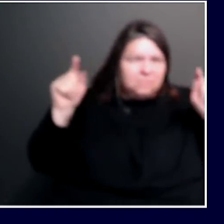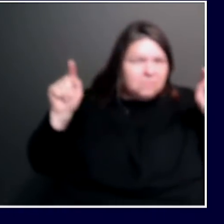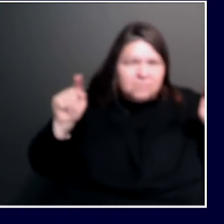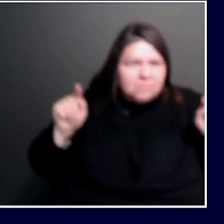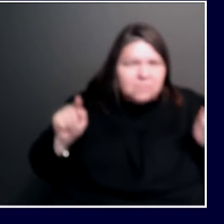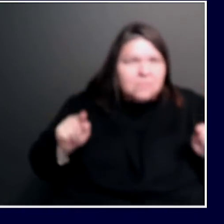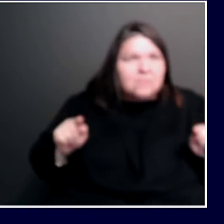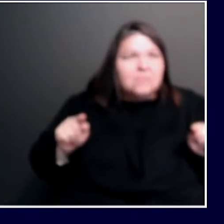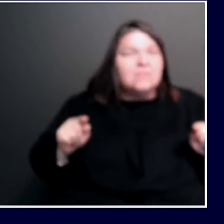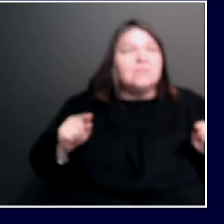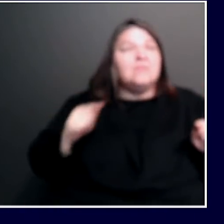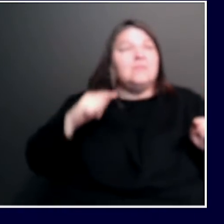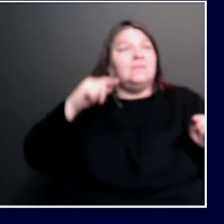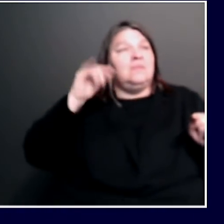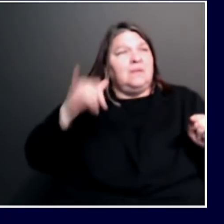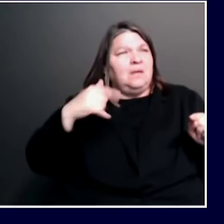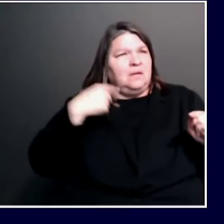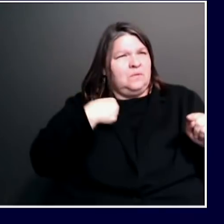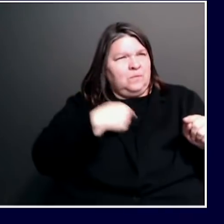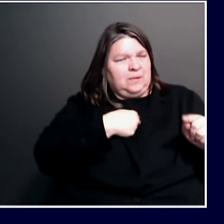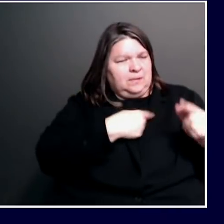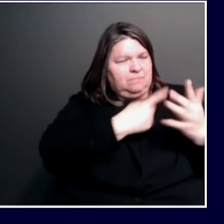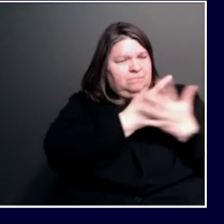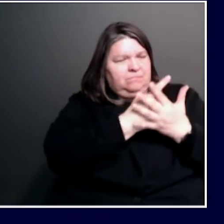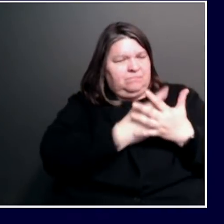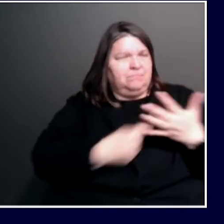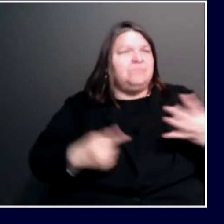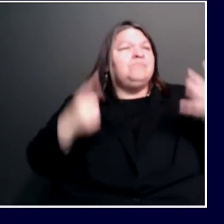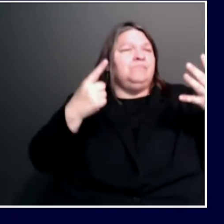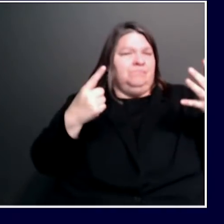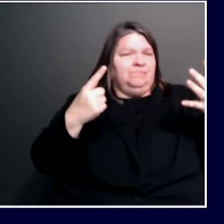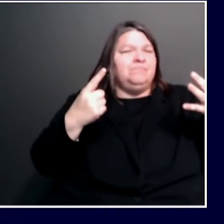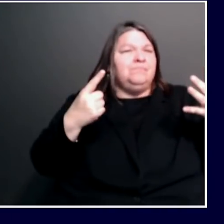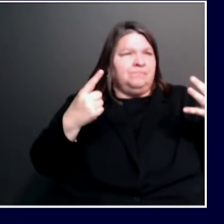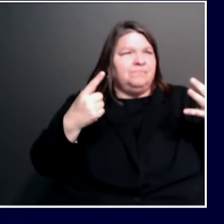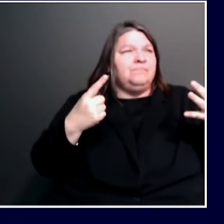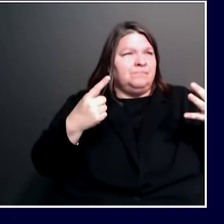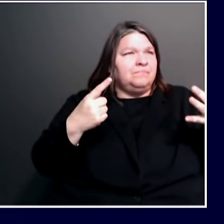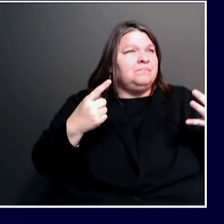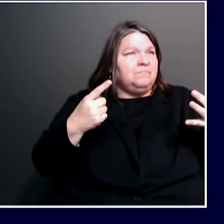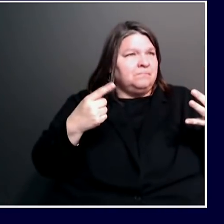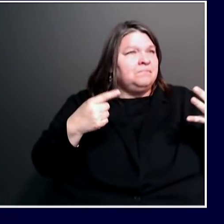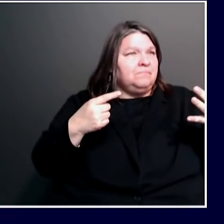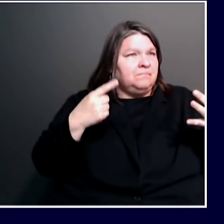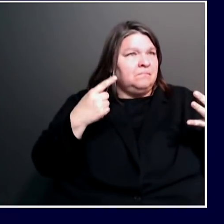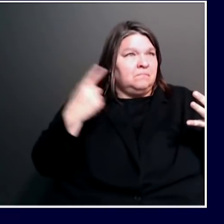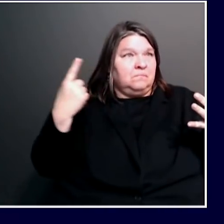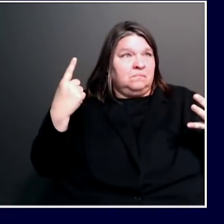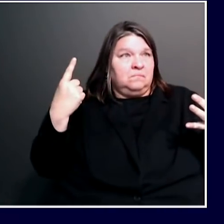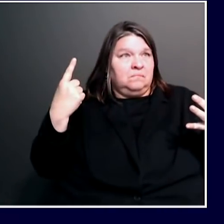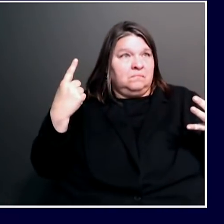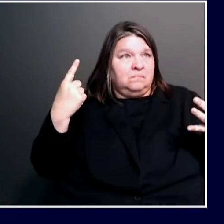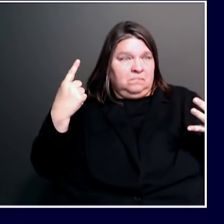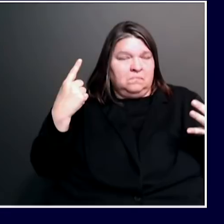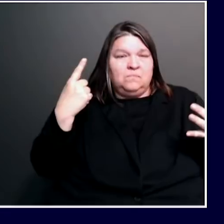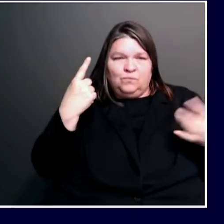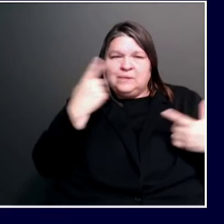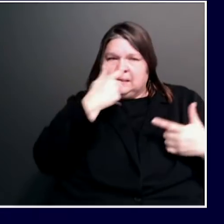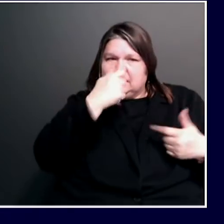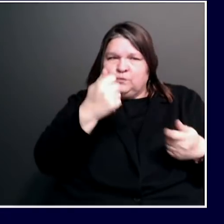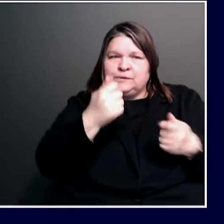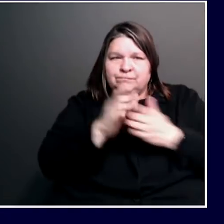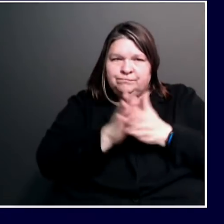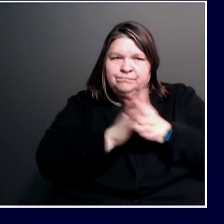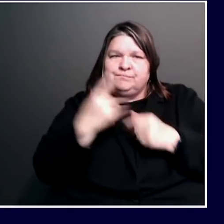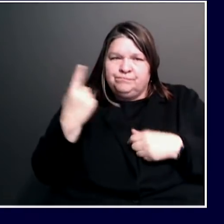parents, about 20%, have indicated an interest in getting their kids vaccinated. But indeed, when you look at what's happened, as you